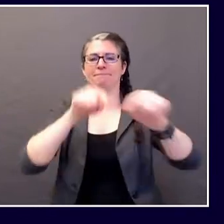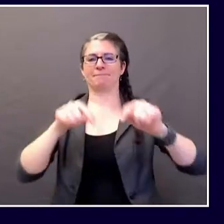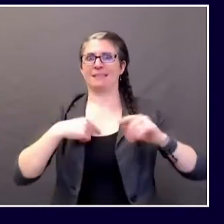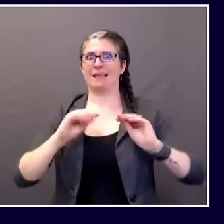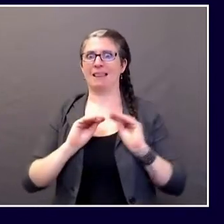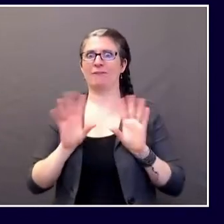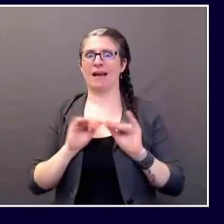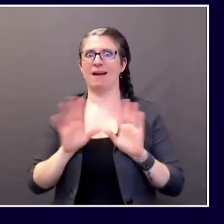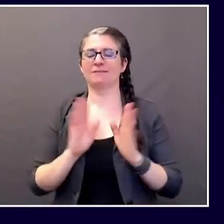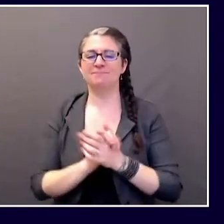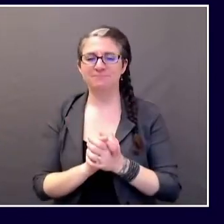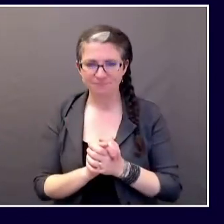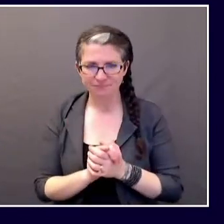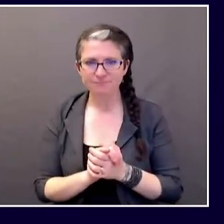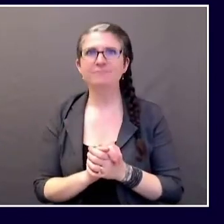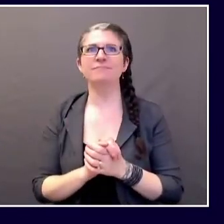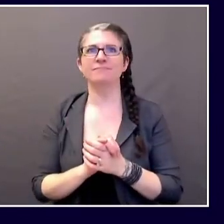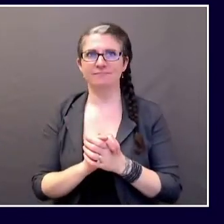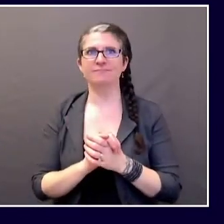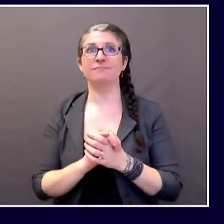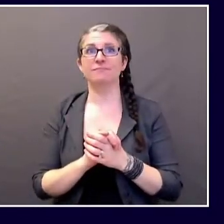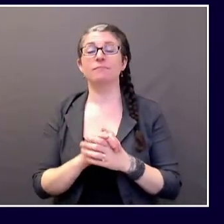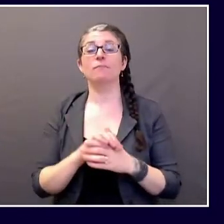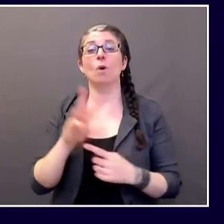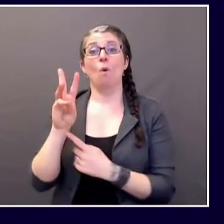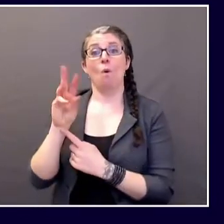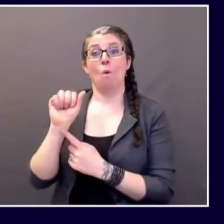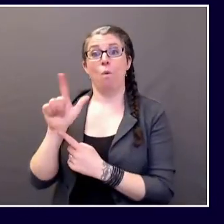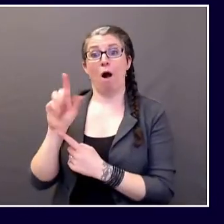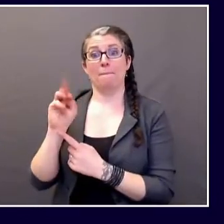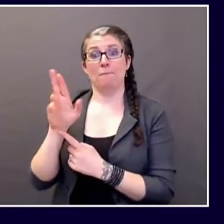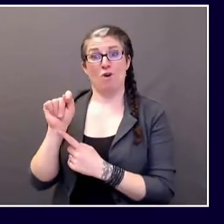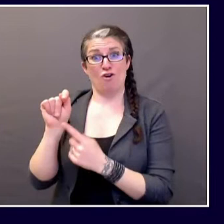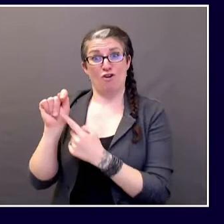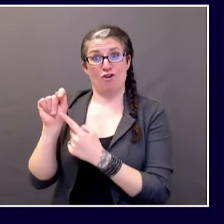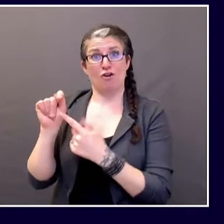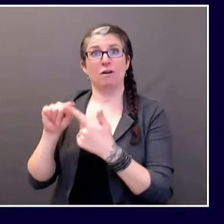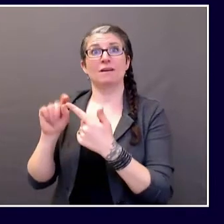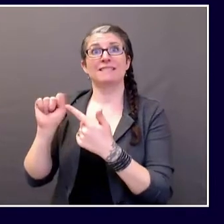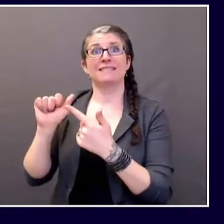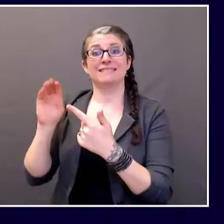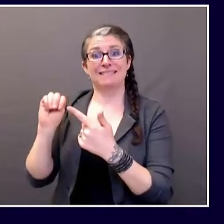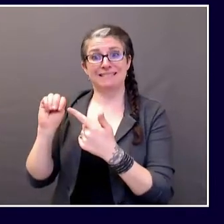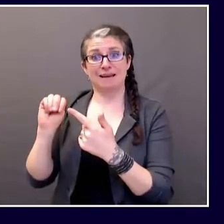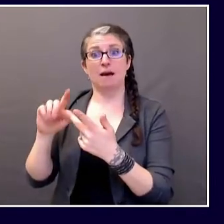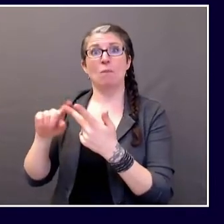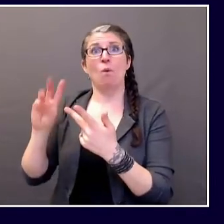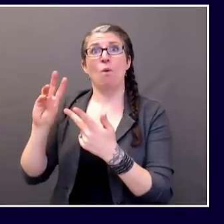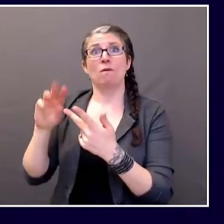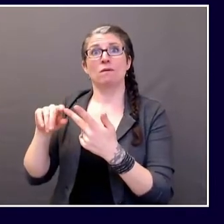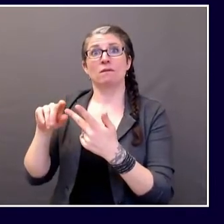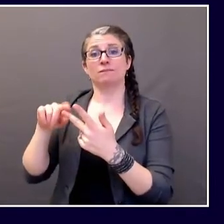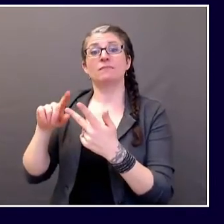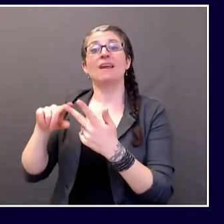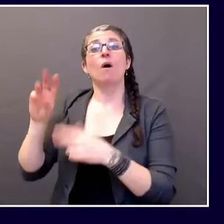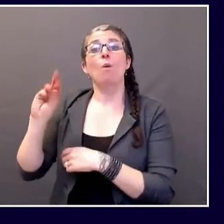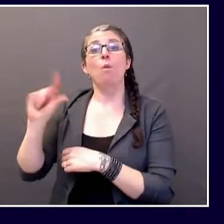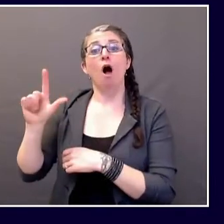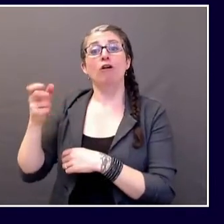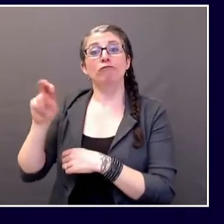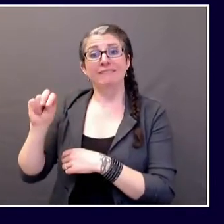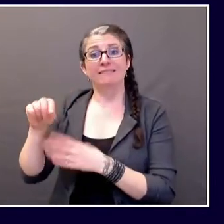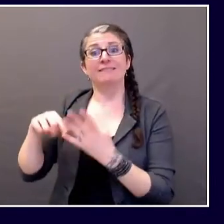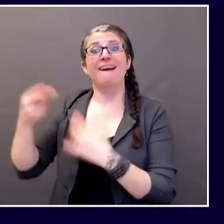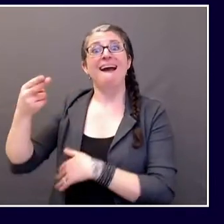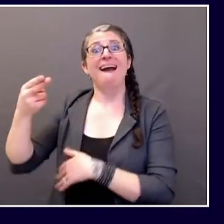is being administered at Walmart initially, then Walgreens, and now soon Hannaford's, comes directly from